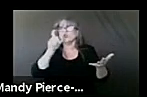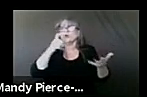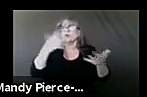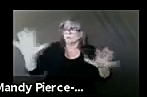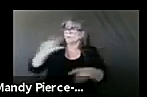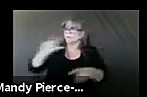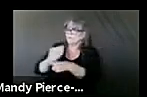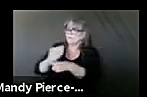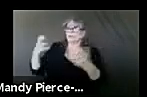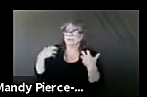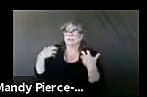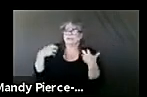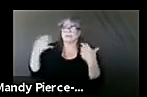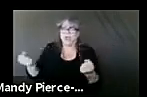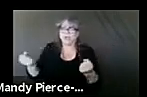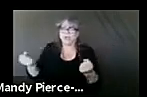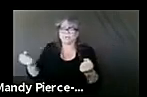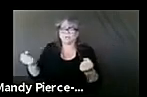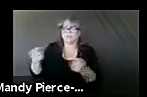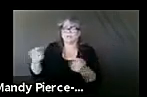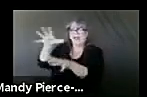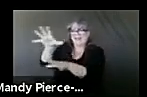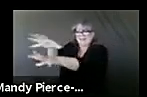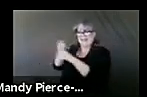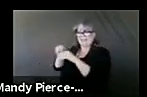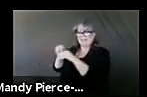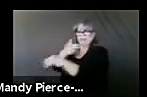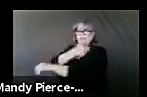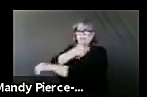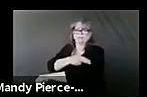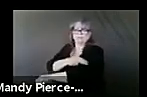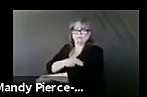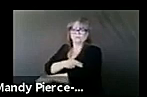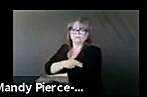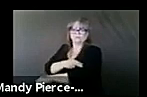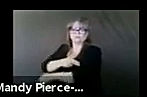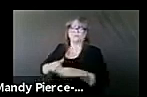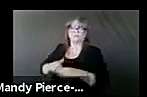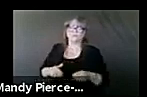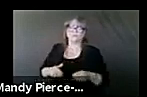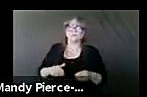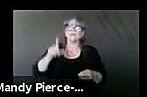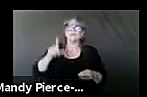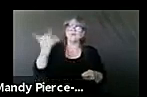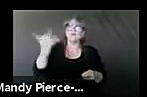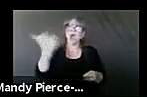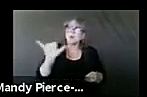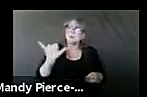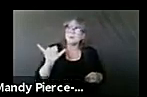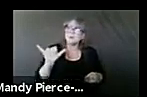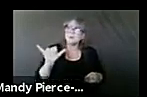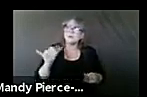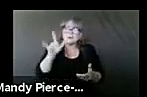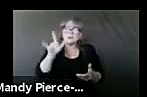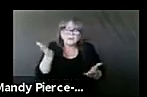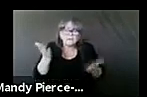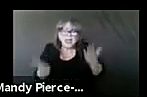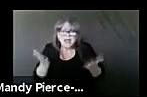admitted to hospitals with COVID-19 that are then discharged back to home after their infection.